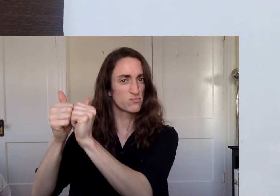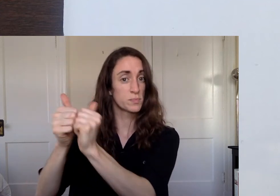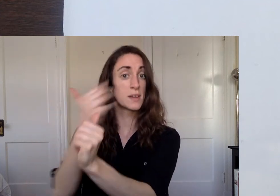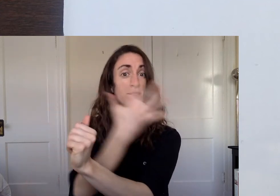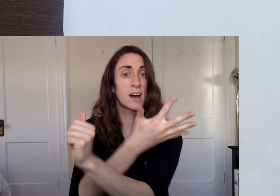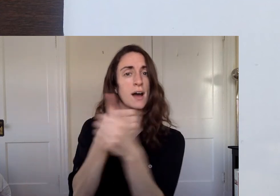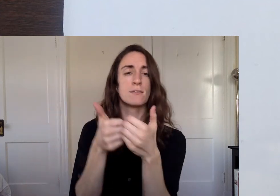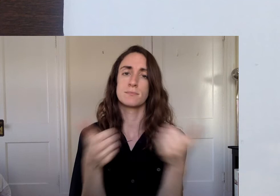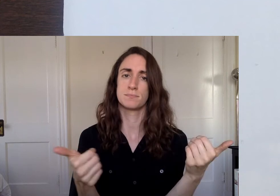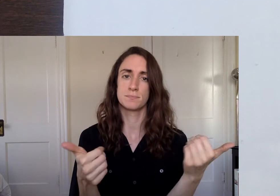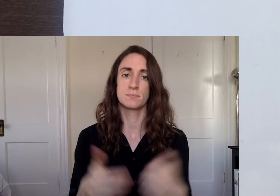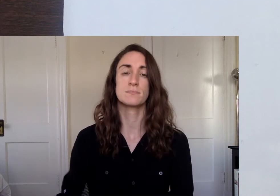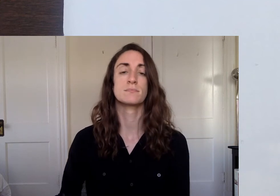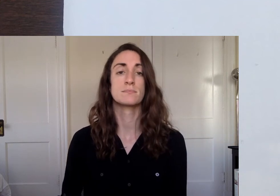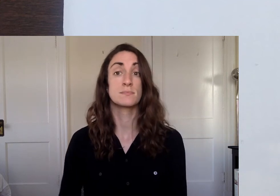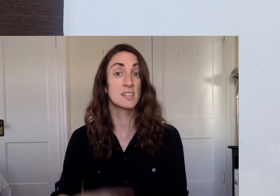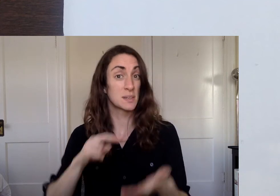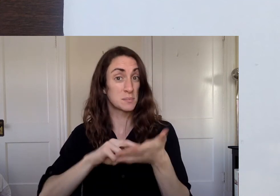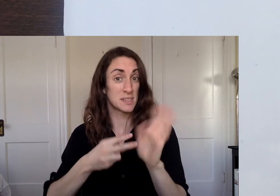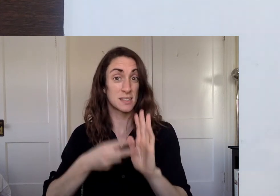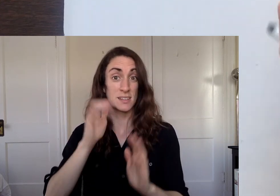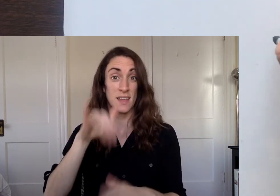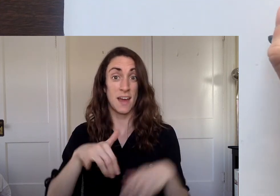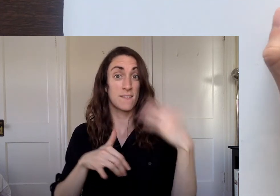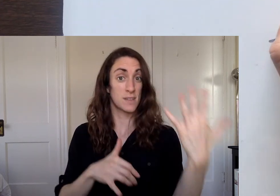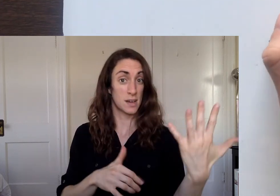6th power doesn't apply to the 5 whatsoever.